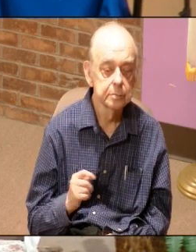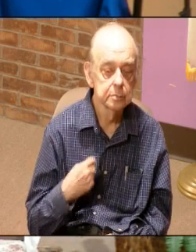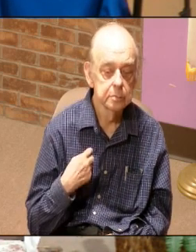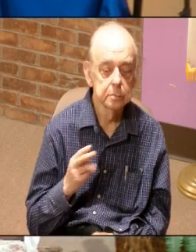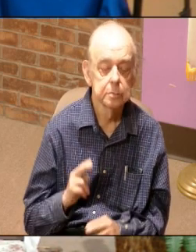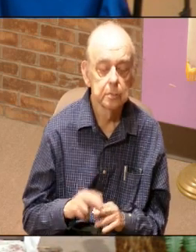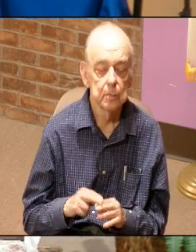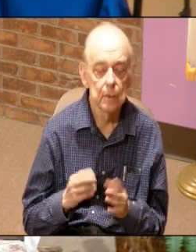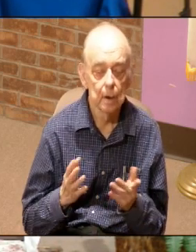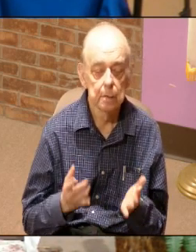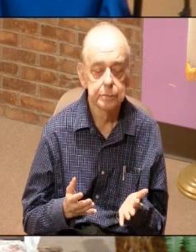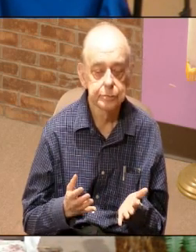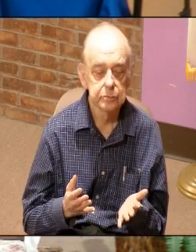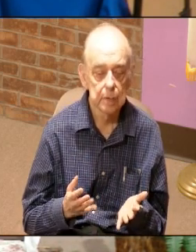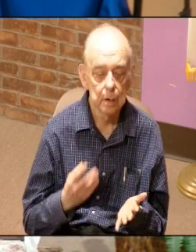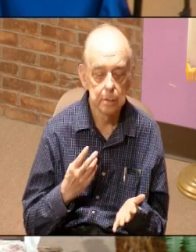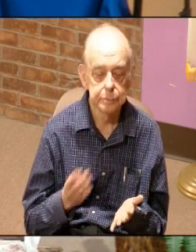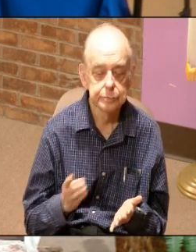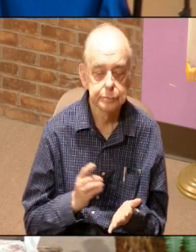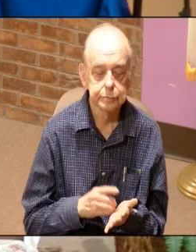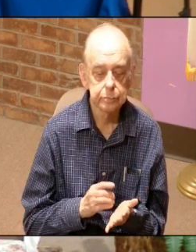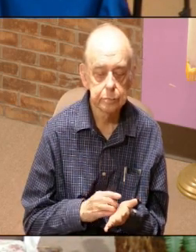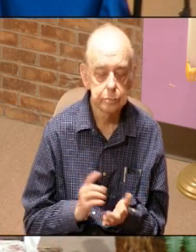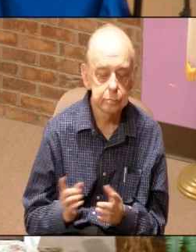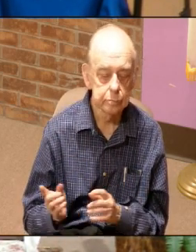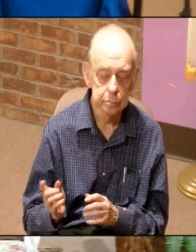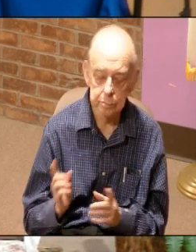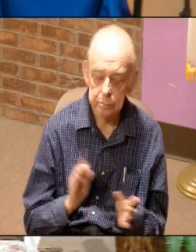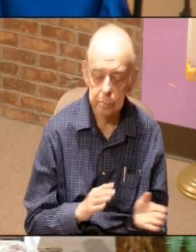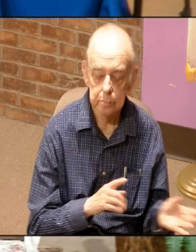sitting there waiting and we see the doctor go by